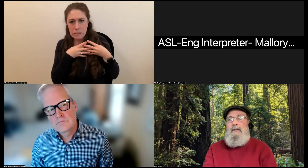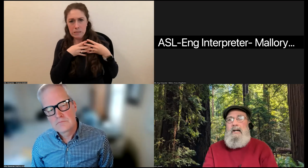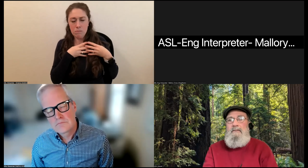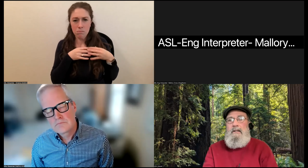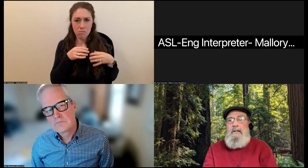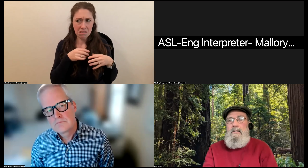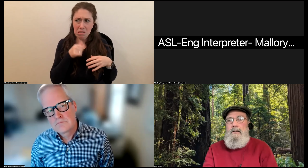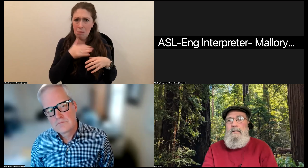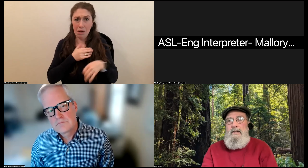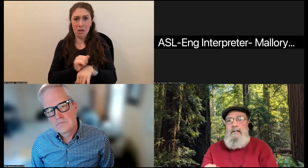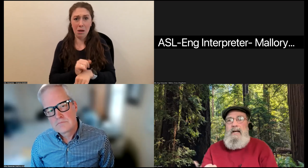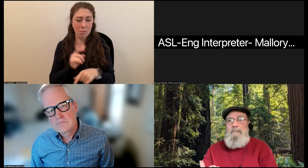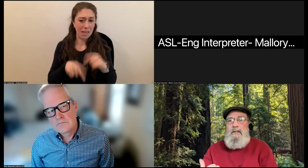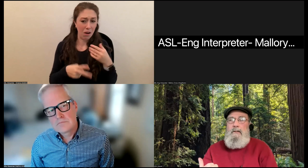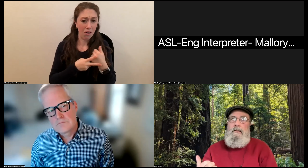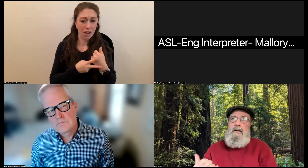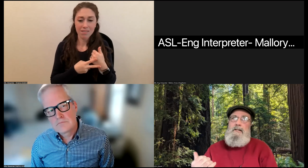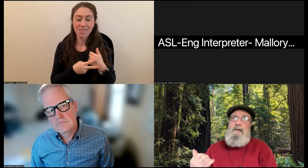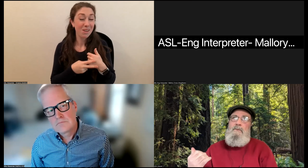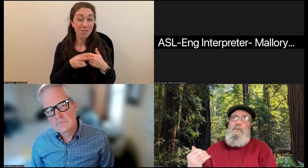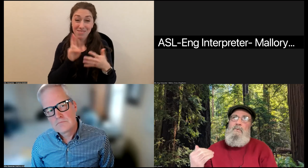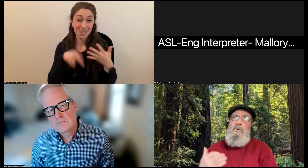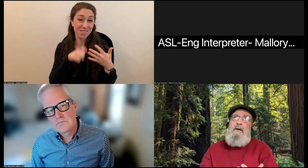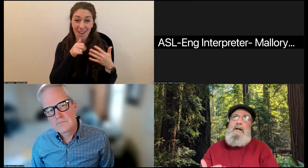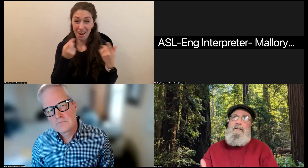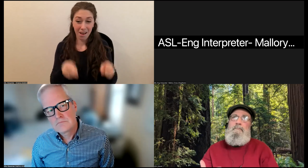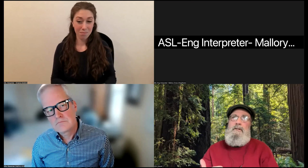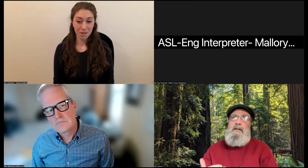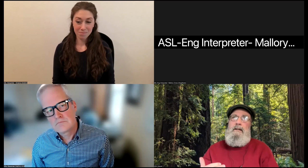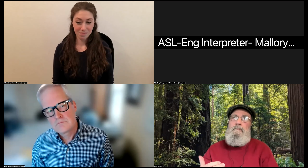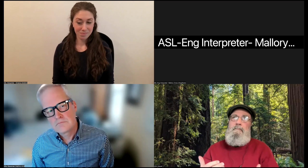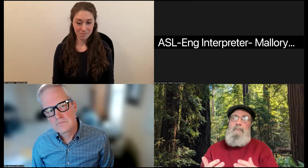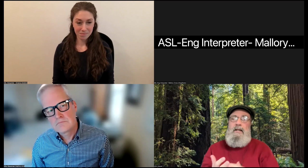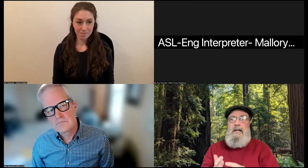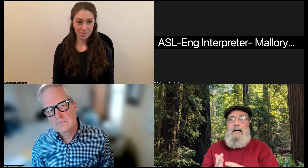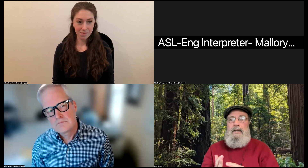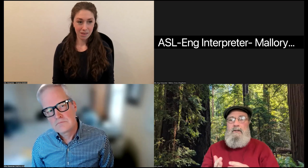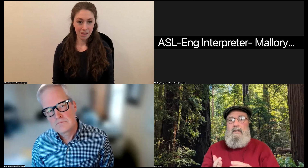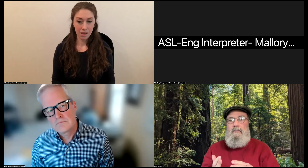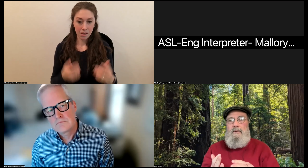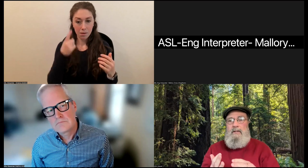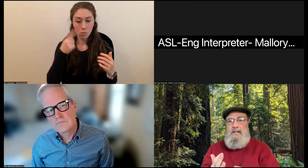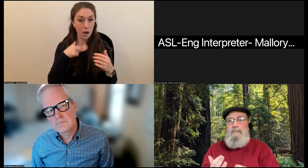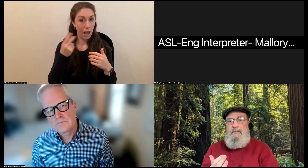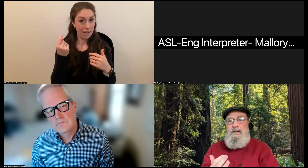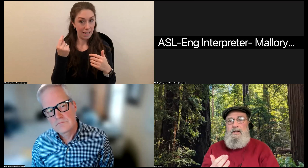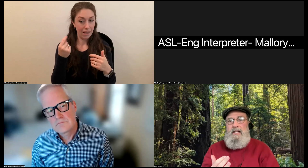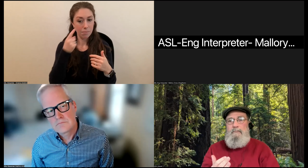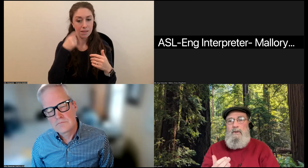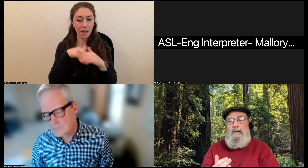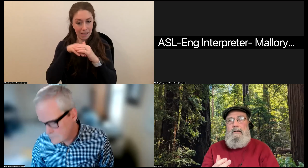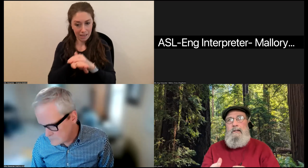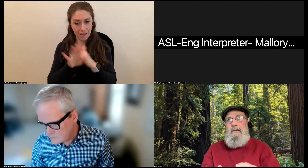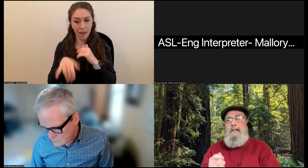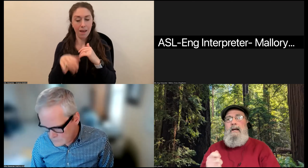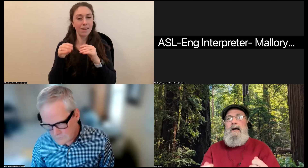to archive it. So it didn't happen. And so what I wound up doing, because I got into it from a distribution